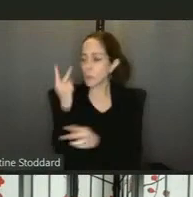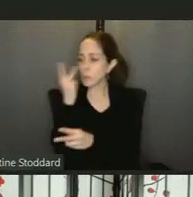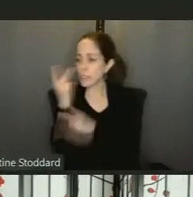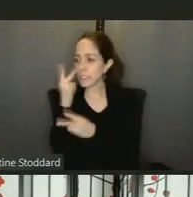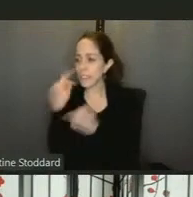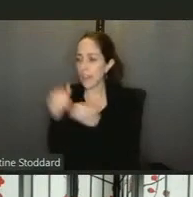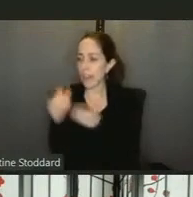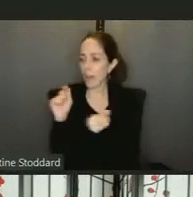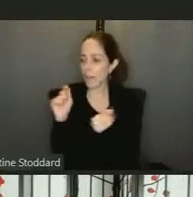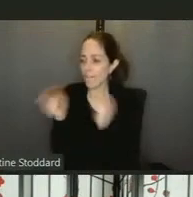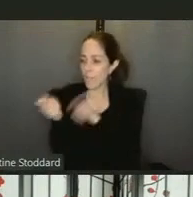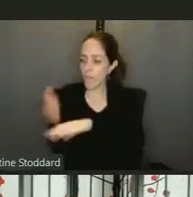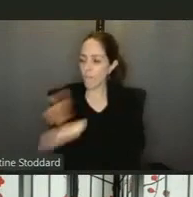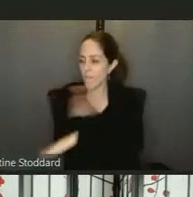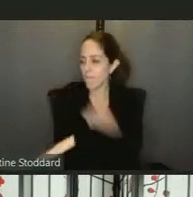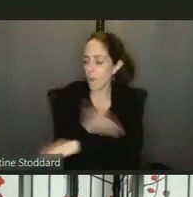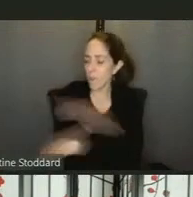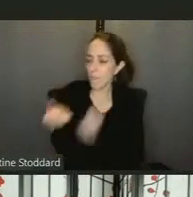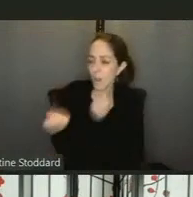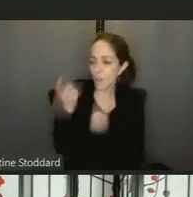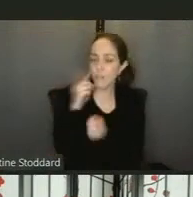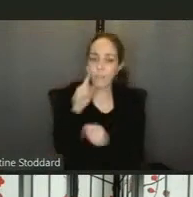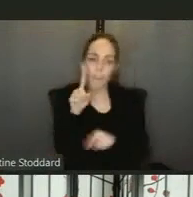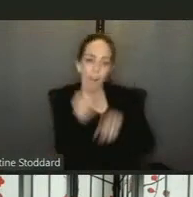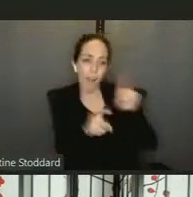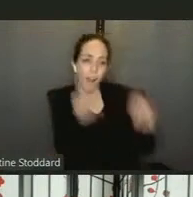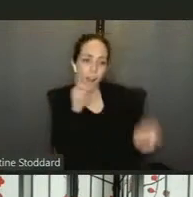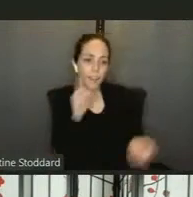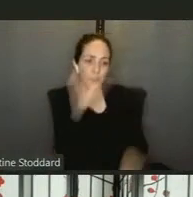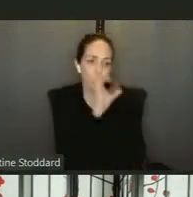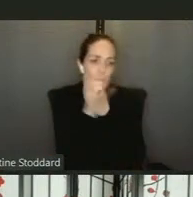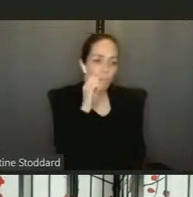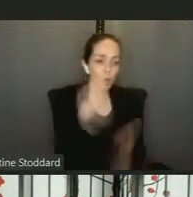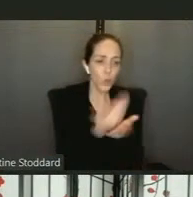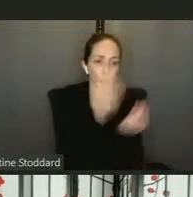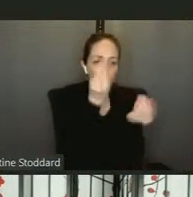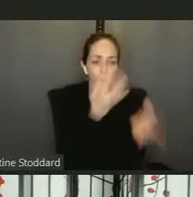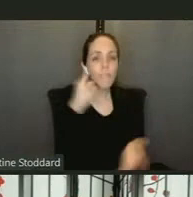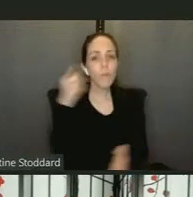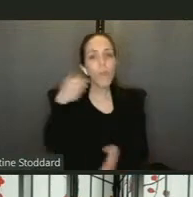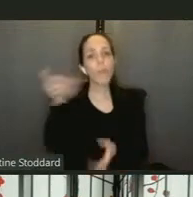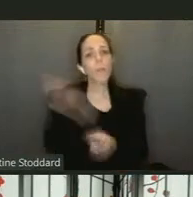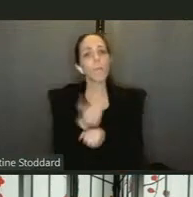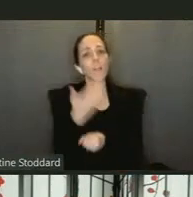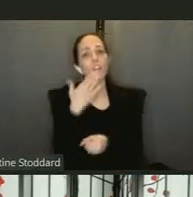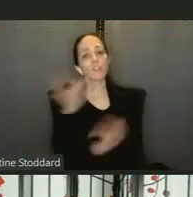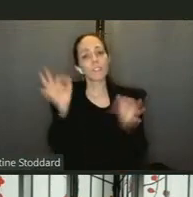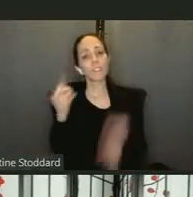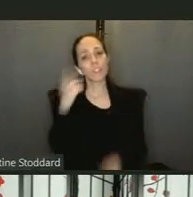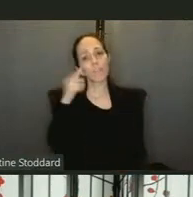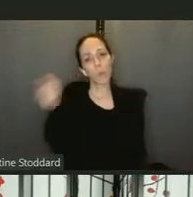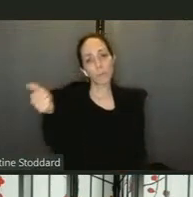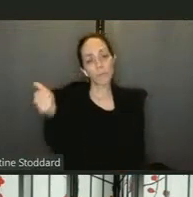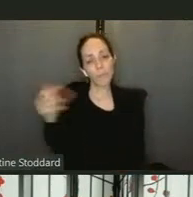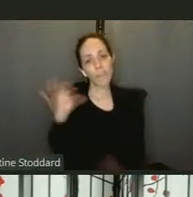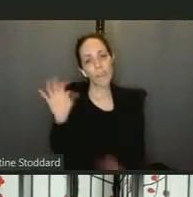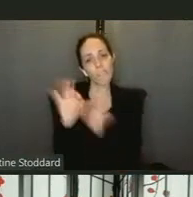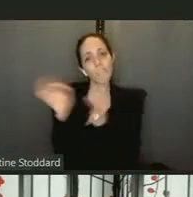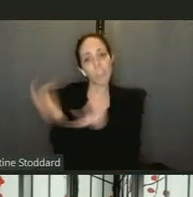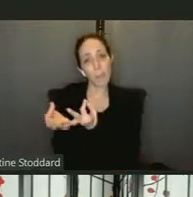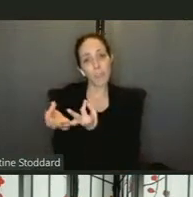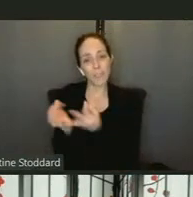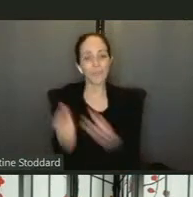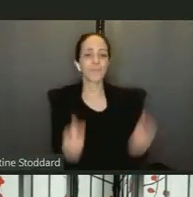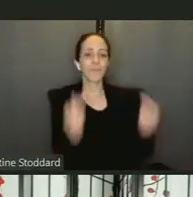and understand and seek out further information so that ultimately they're making the best decisions for themselves, their families, and community. Next